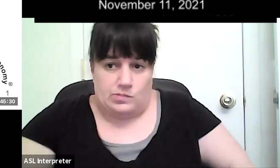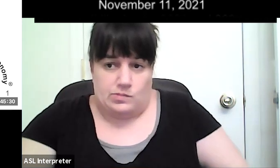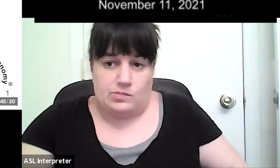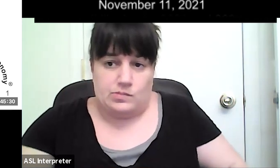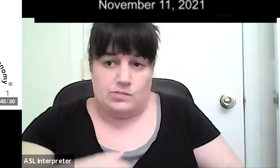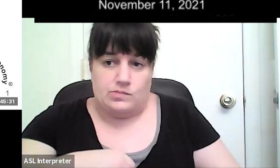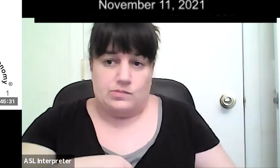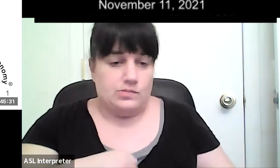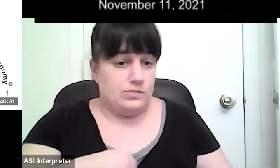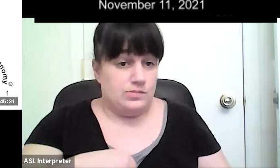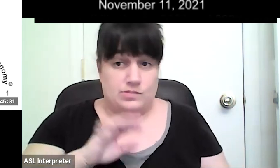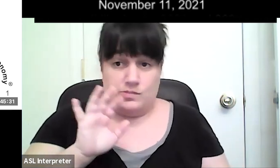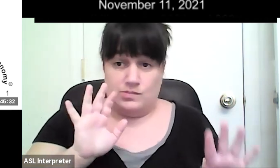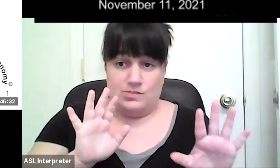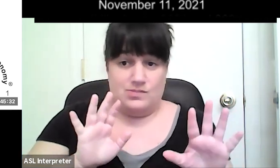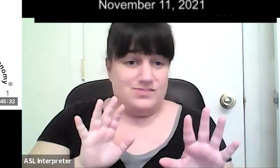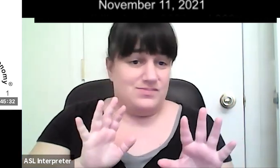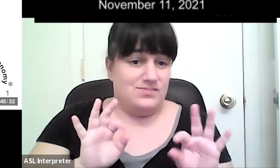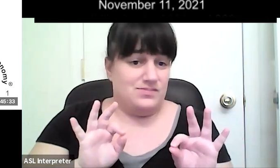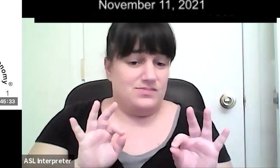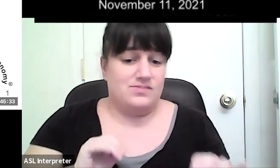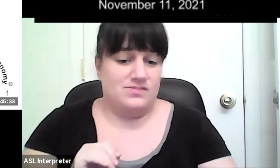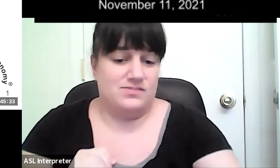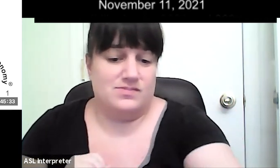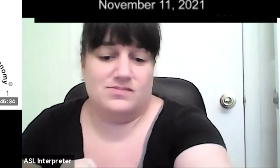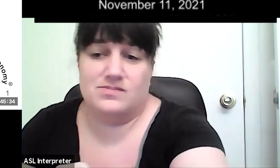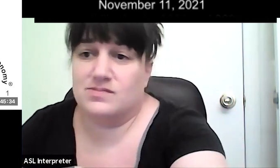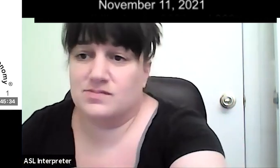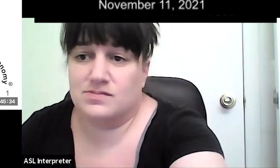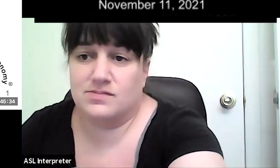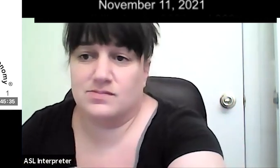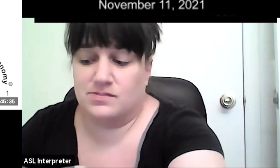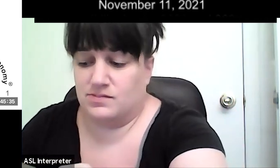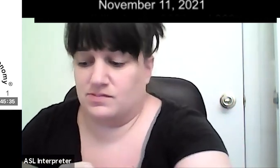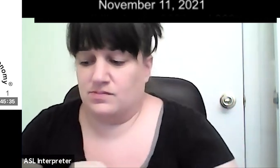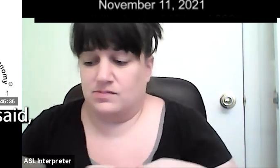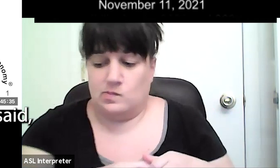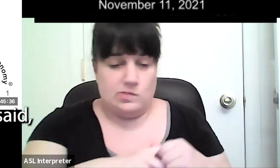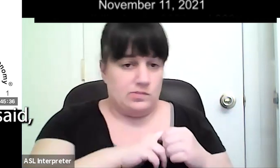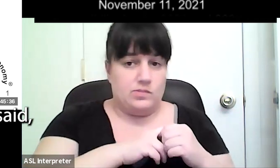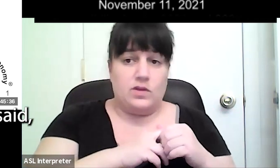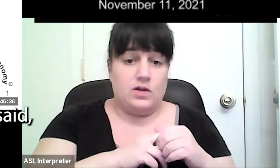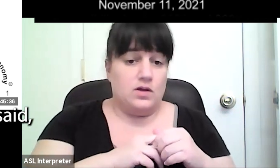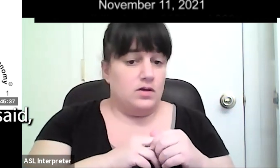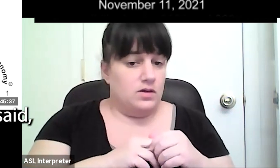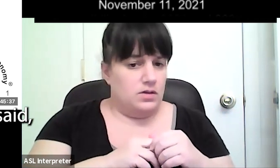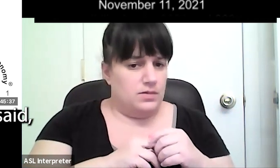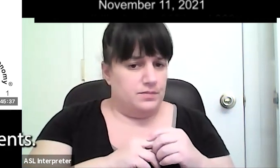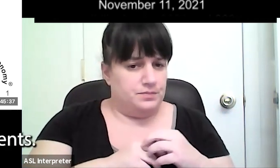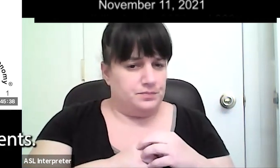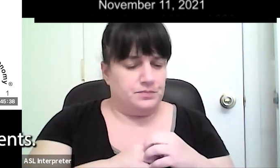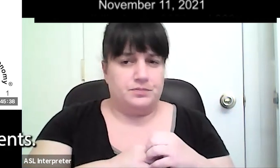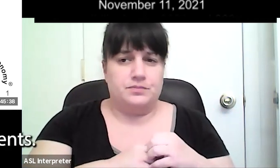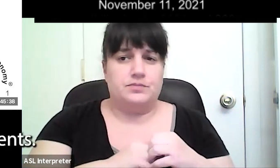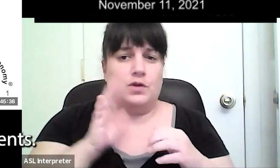Okay, how's that look? You're all set. All right. Well, I'm going to be, as Anna said, I'm going to speak